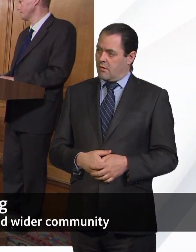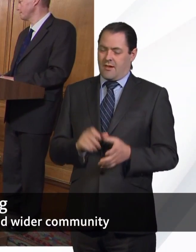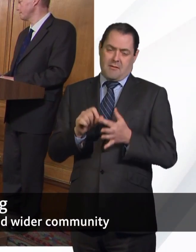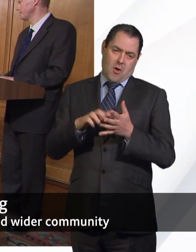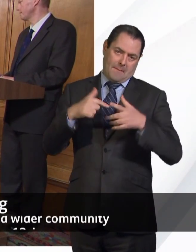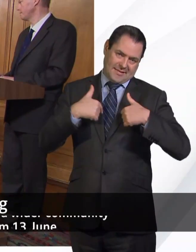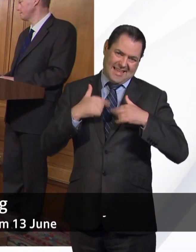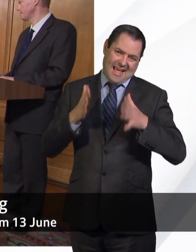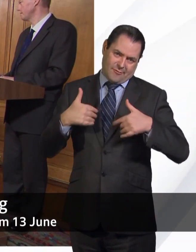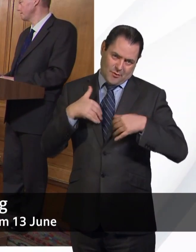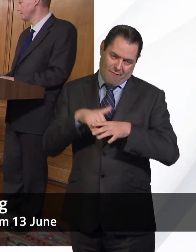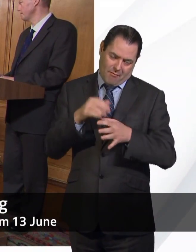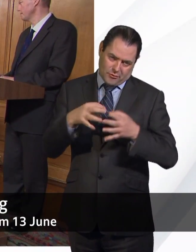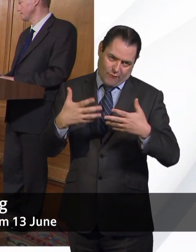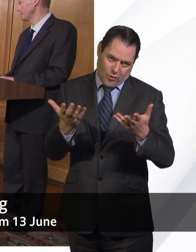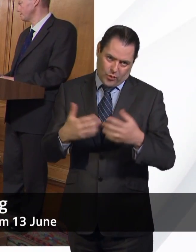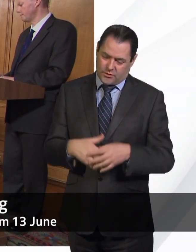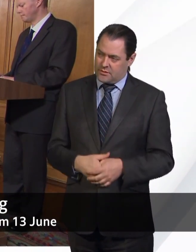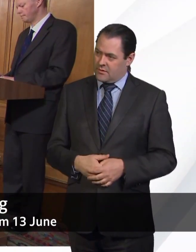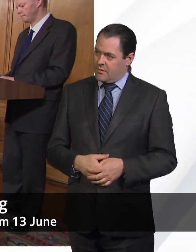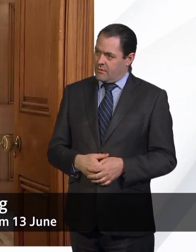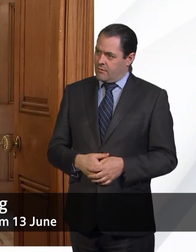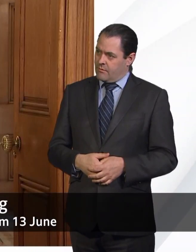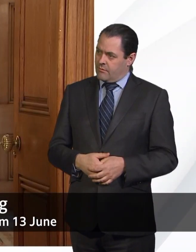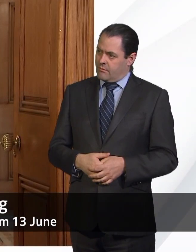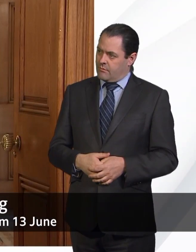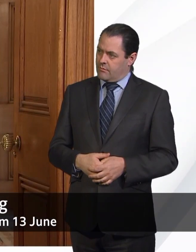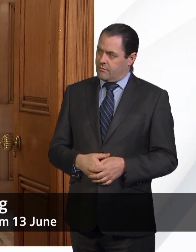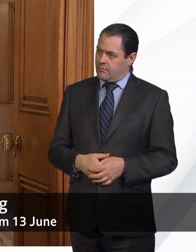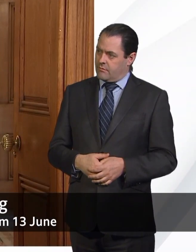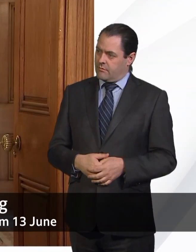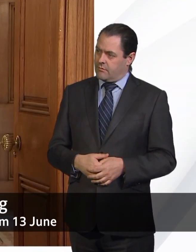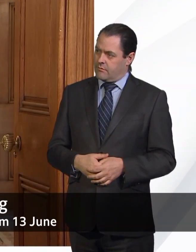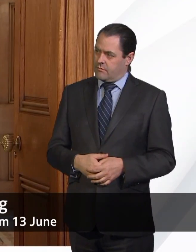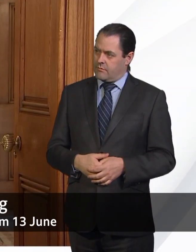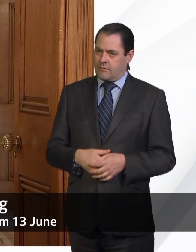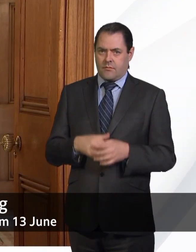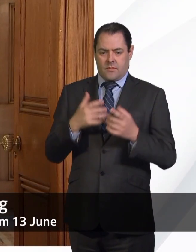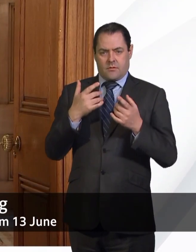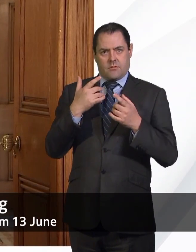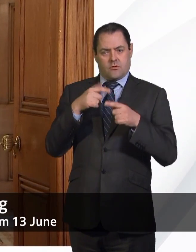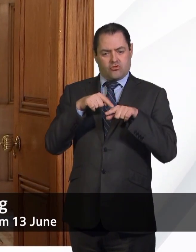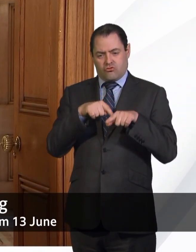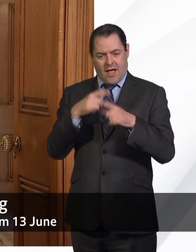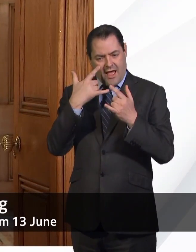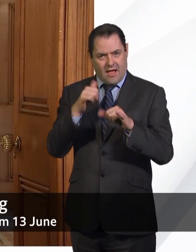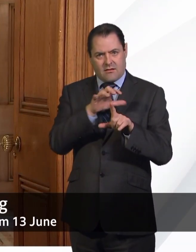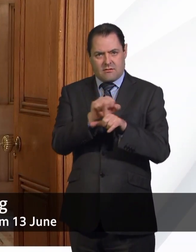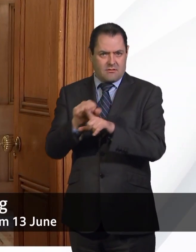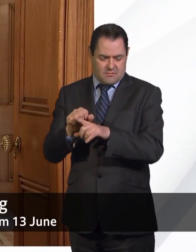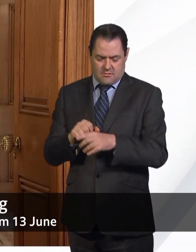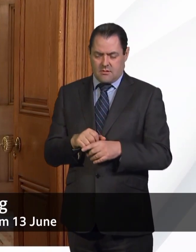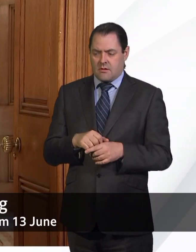But let me just say on the track and trace thing, Sam. What we're saying to